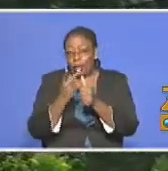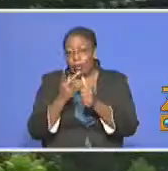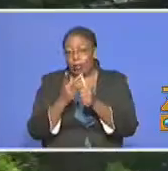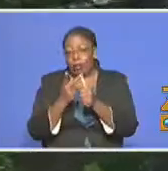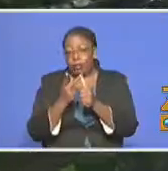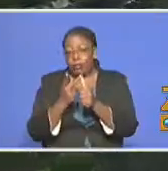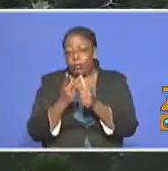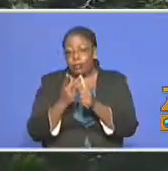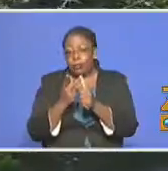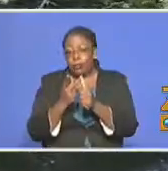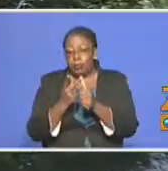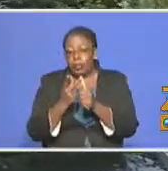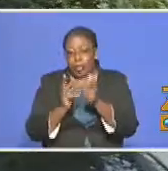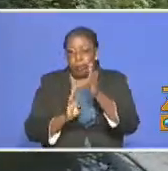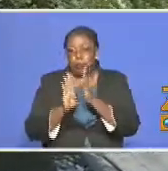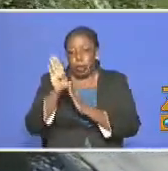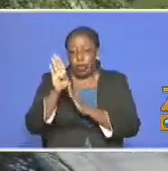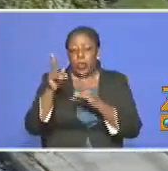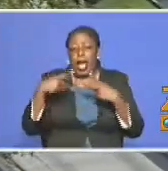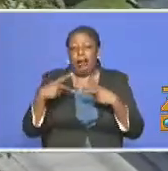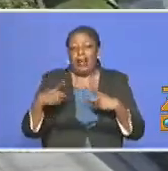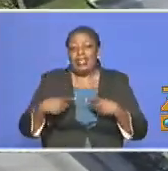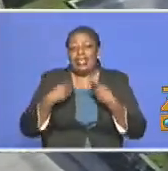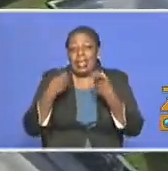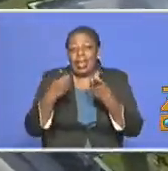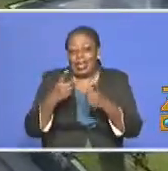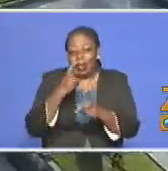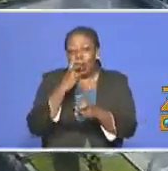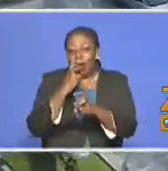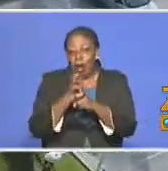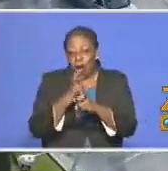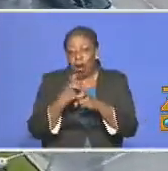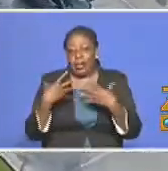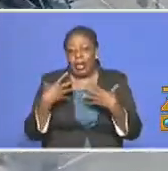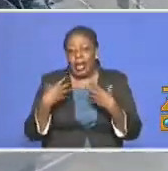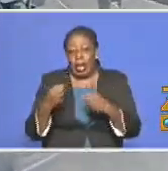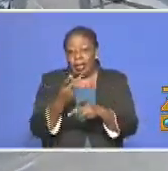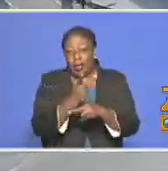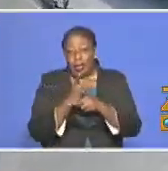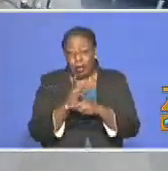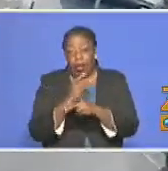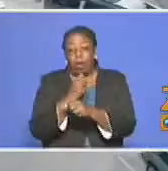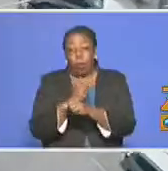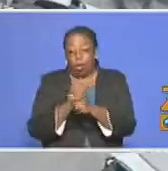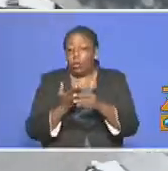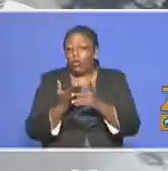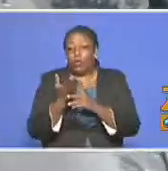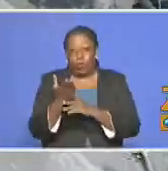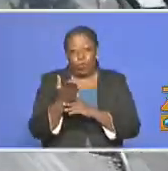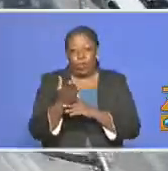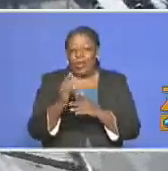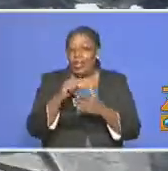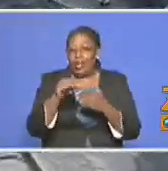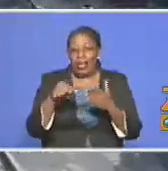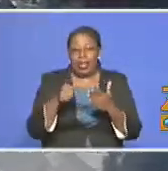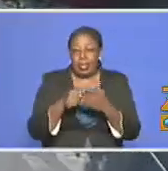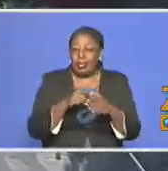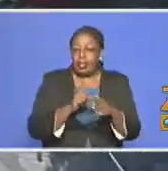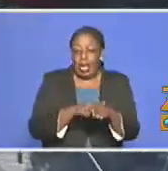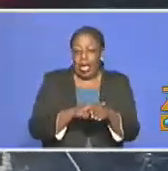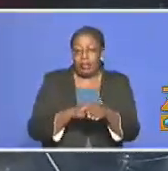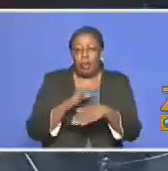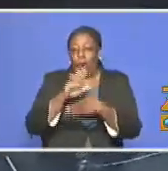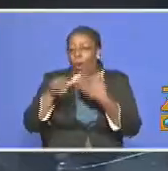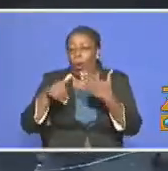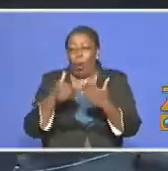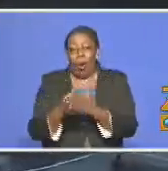we've had very dedicated, hard-working healthcare workers throughout this entire course. And so all of those who would have